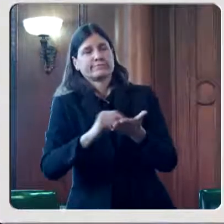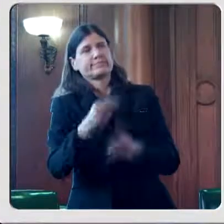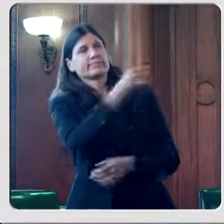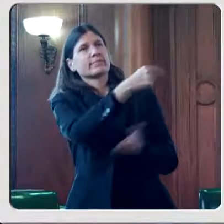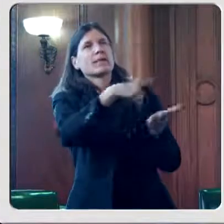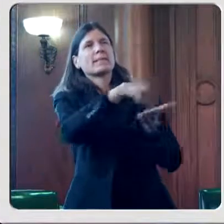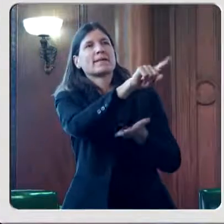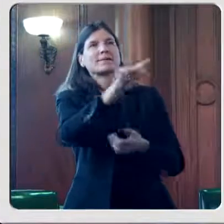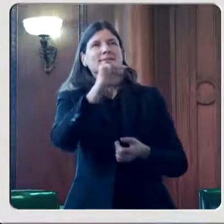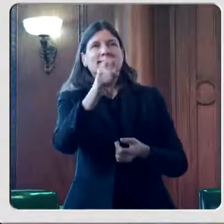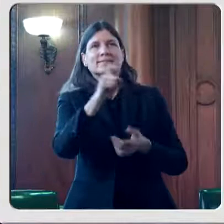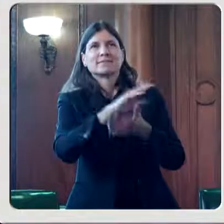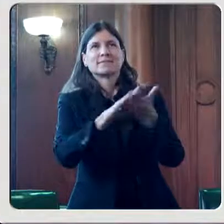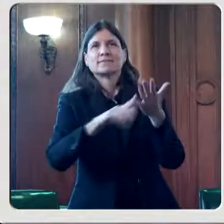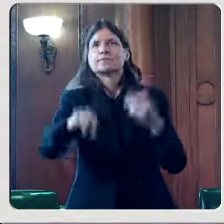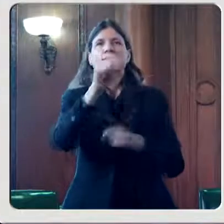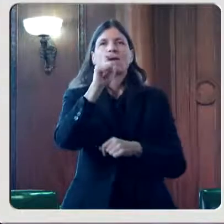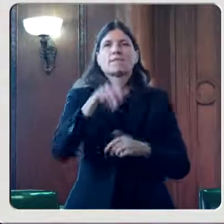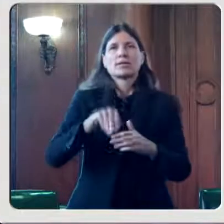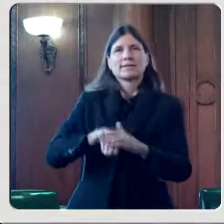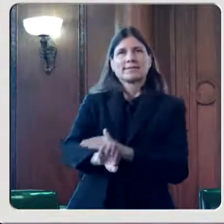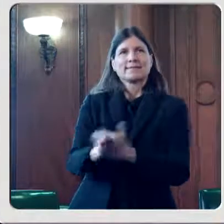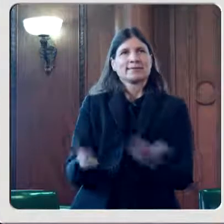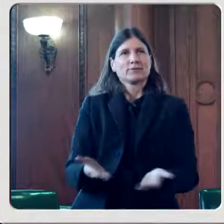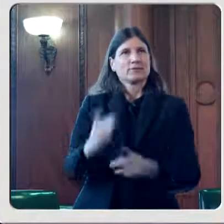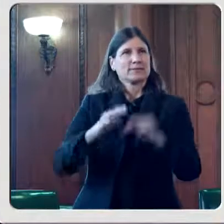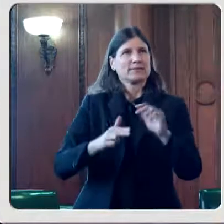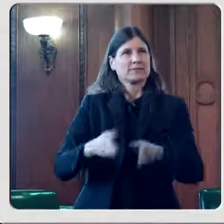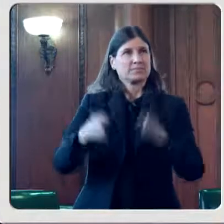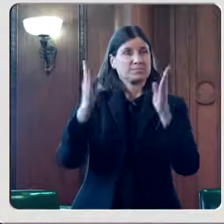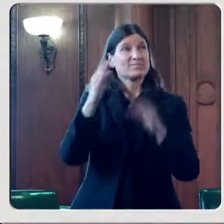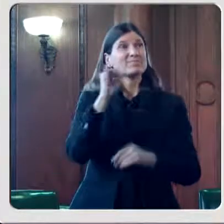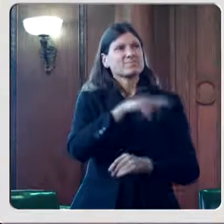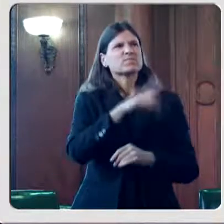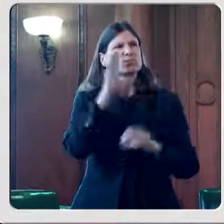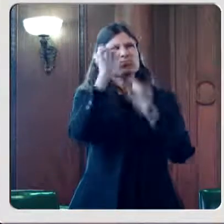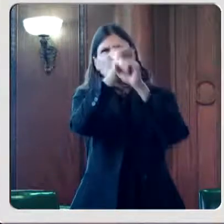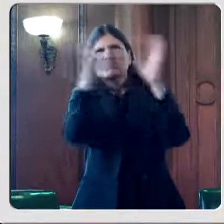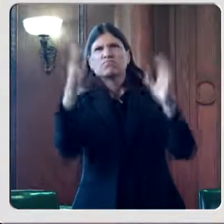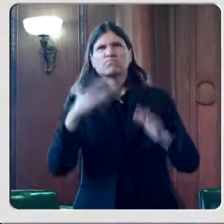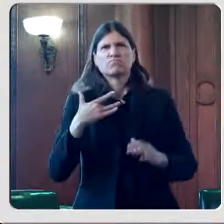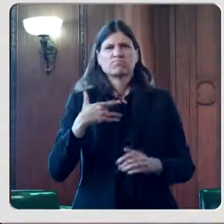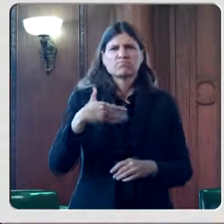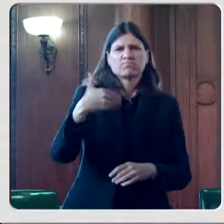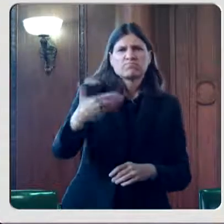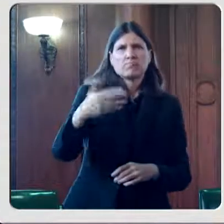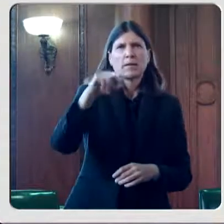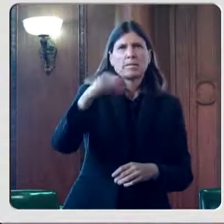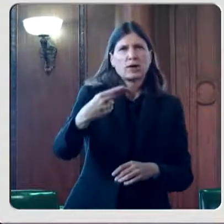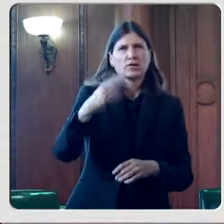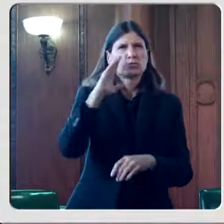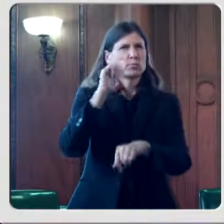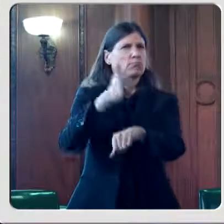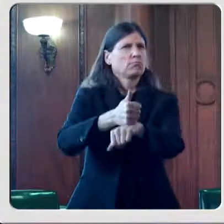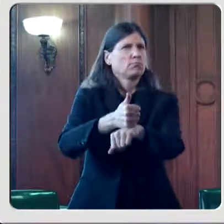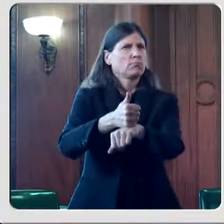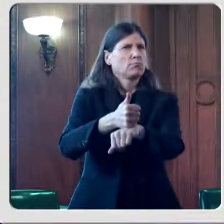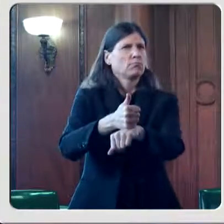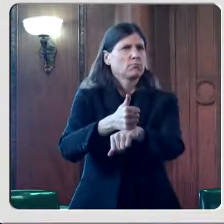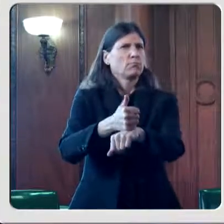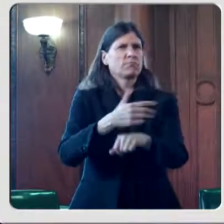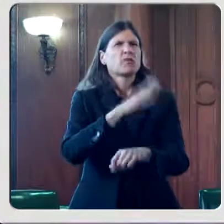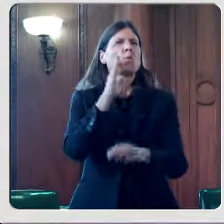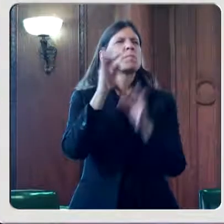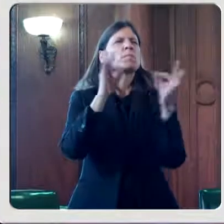workforce and continue to protect and preserve the residents as far as the proper distancing. So stay tuned on that.